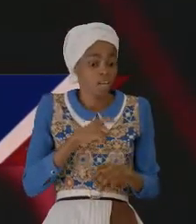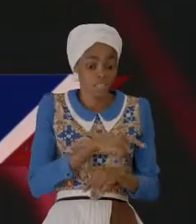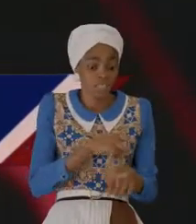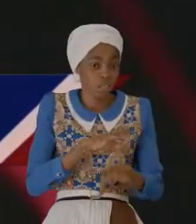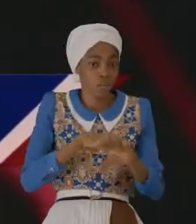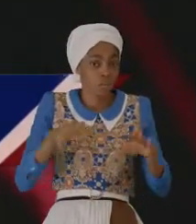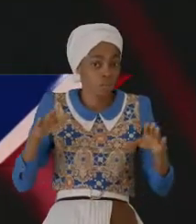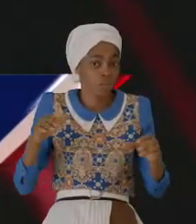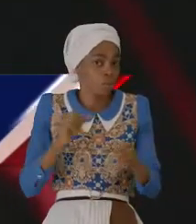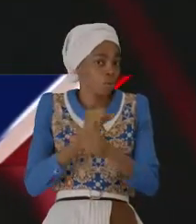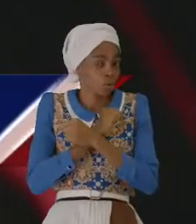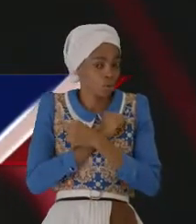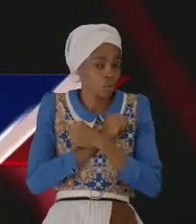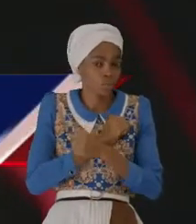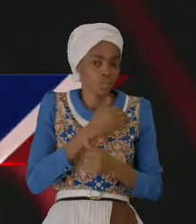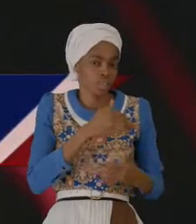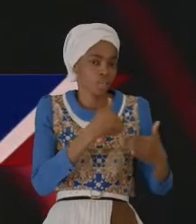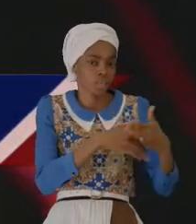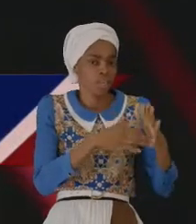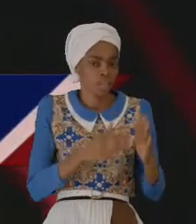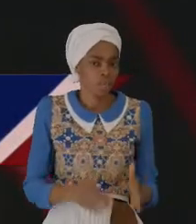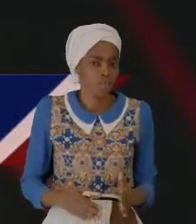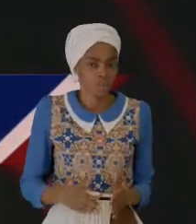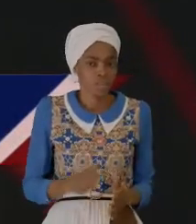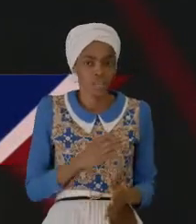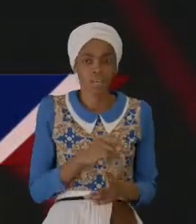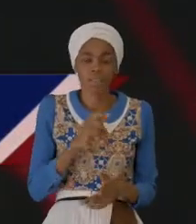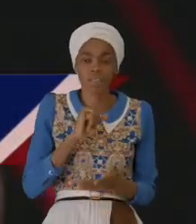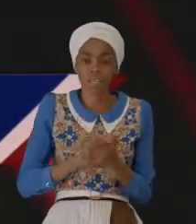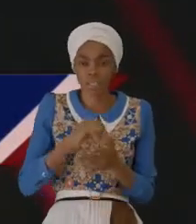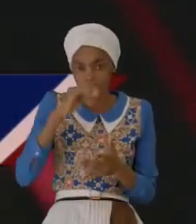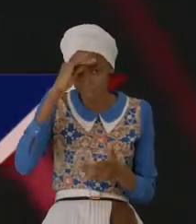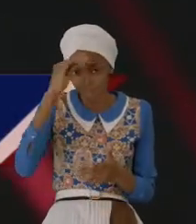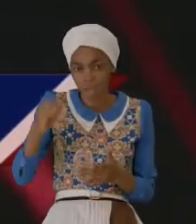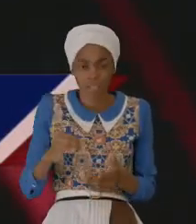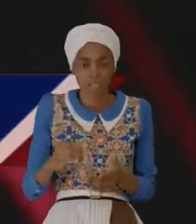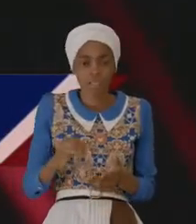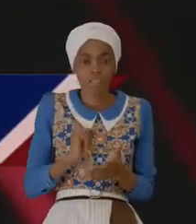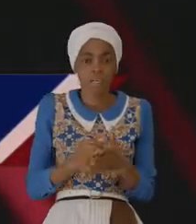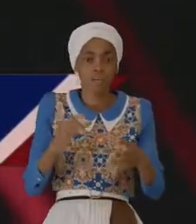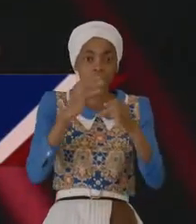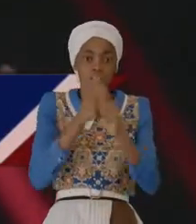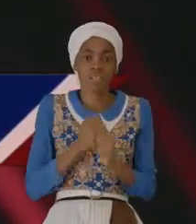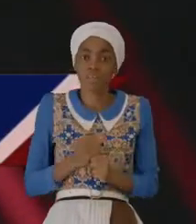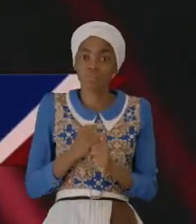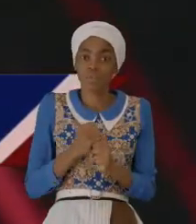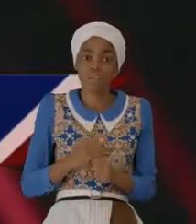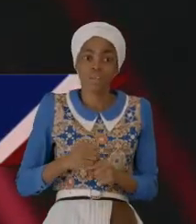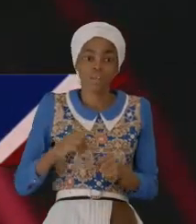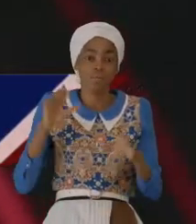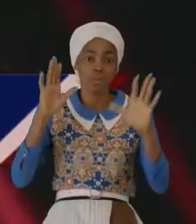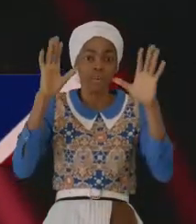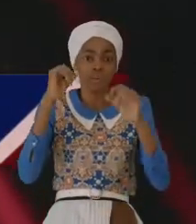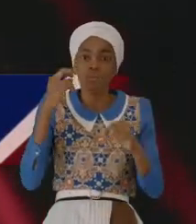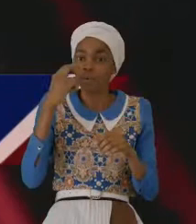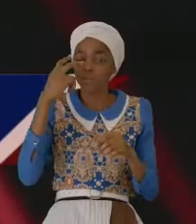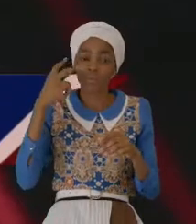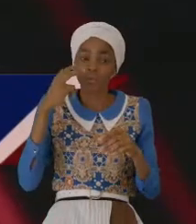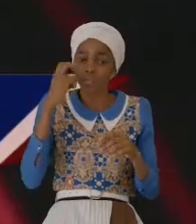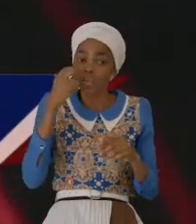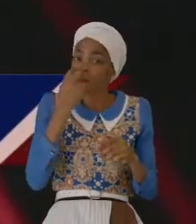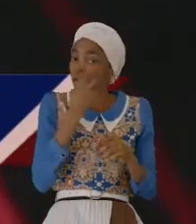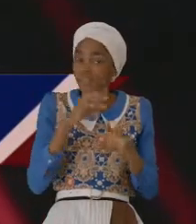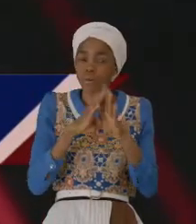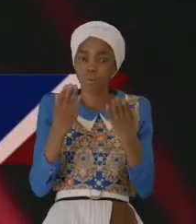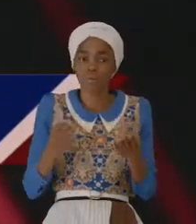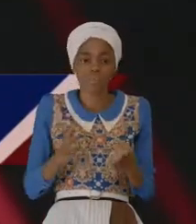the sight they drove him out of their synagogue and then even Nicodemus could not have the boldness to